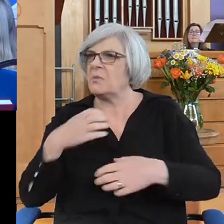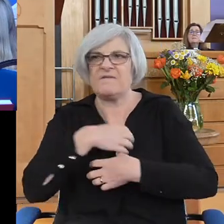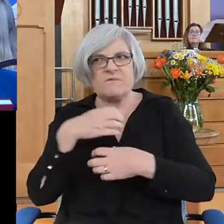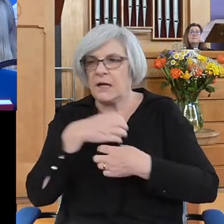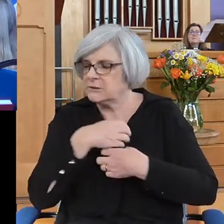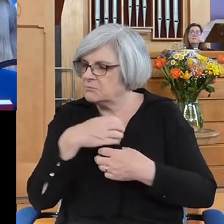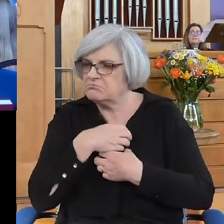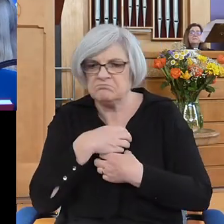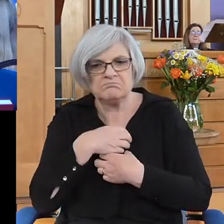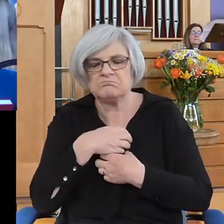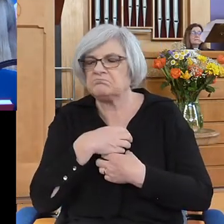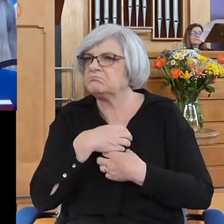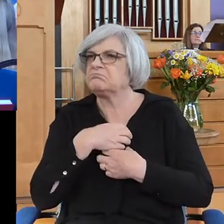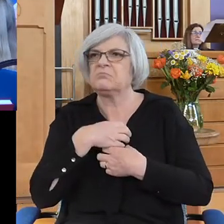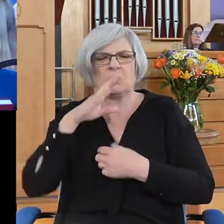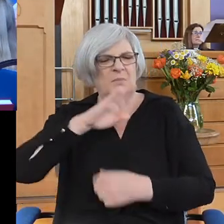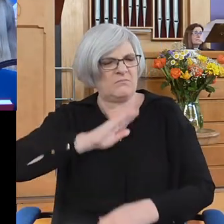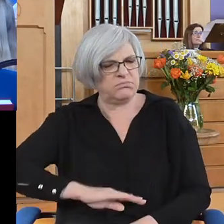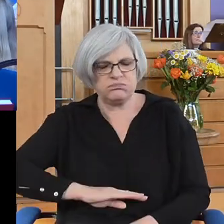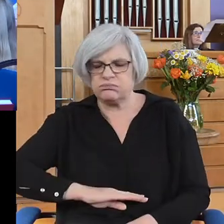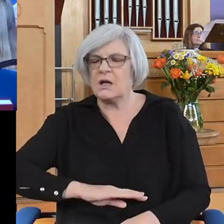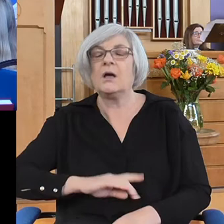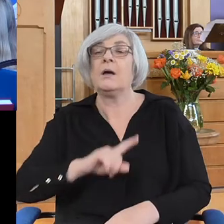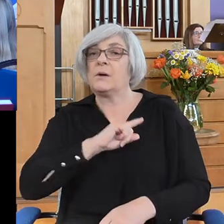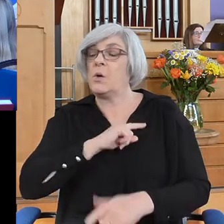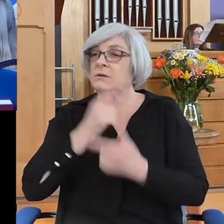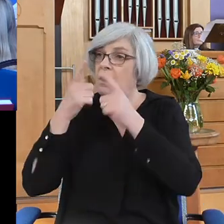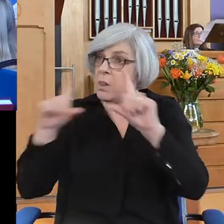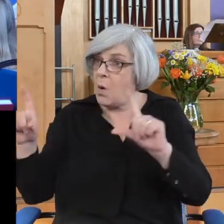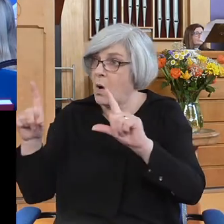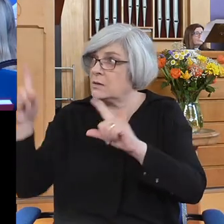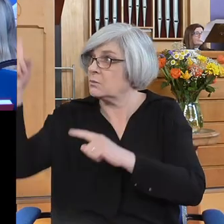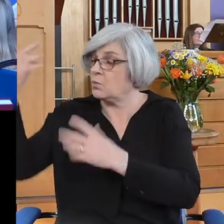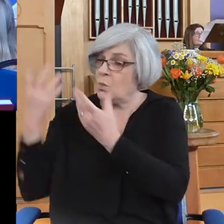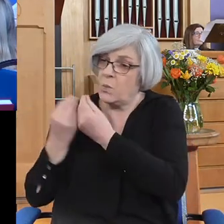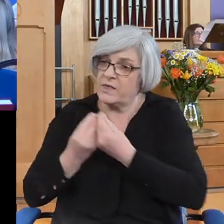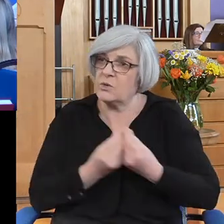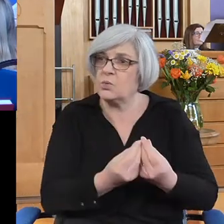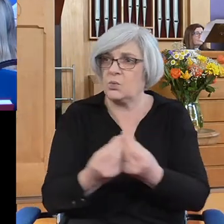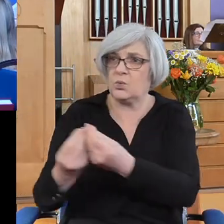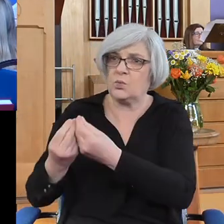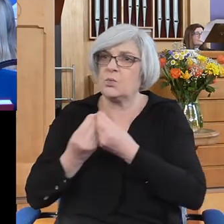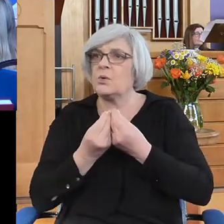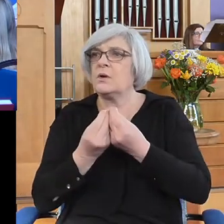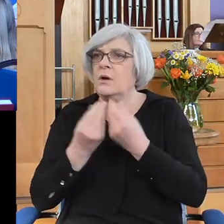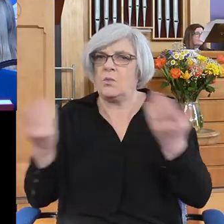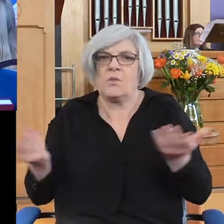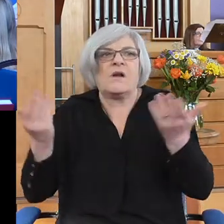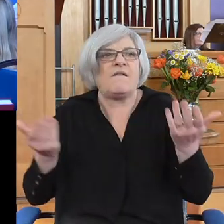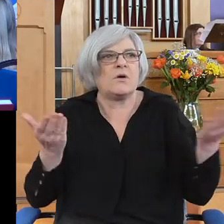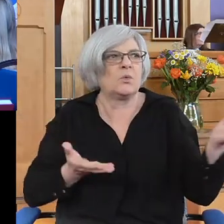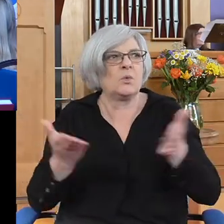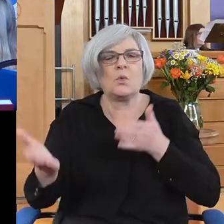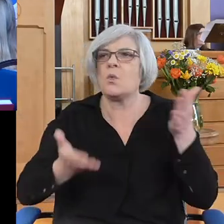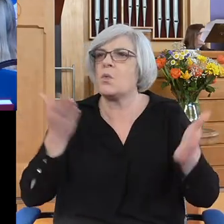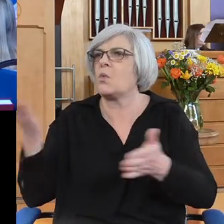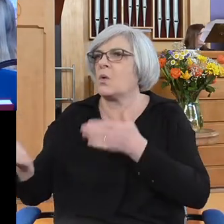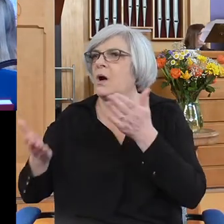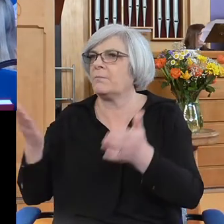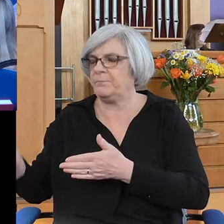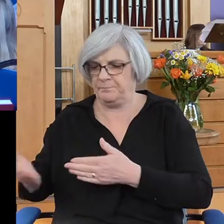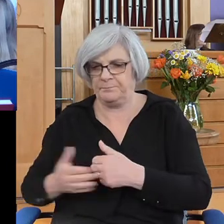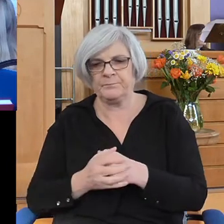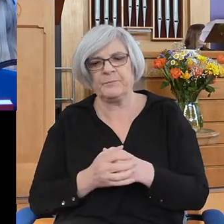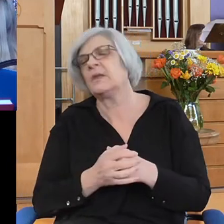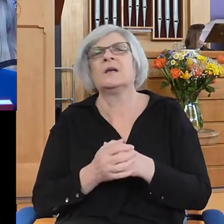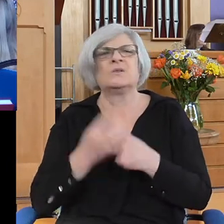frightened. Do not be dismayed, for the Lord your God is with you wherever you go." So for those